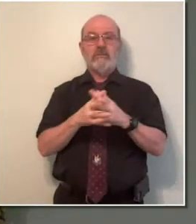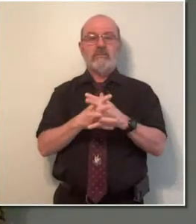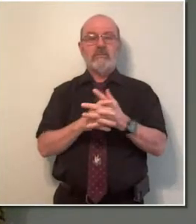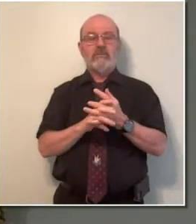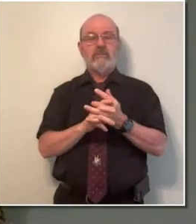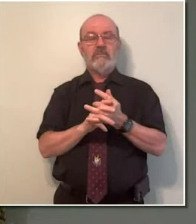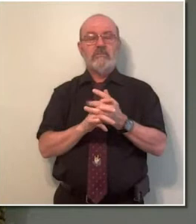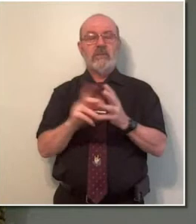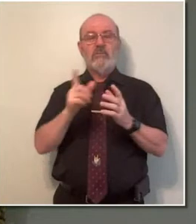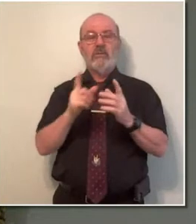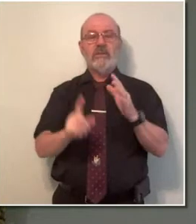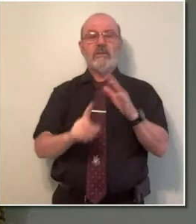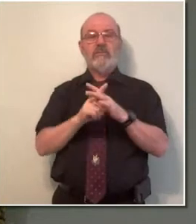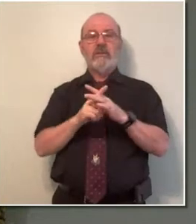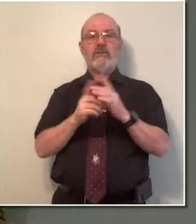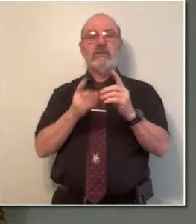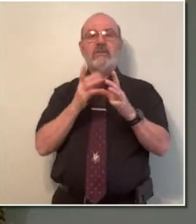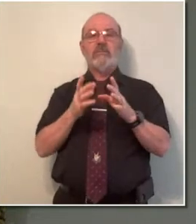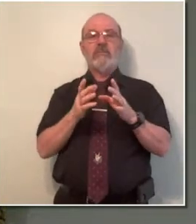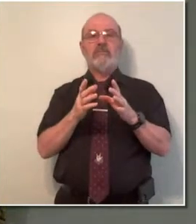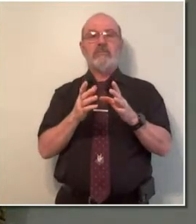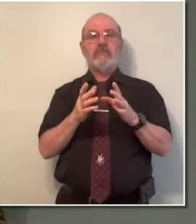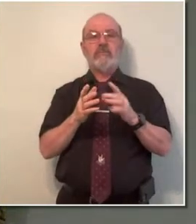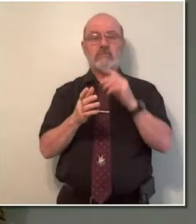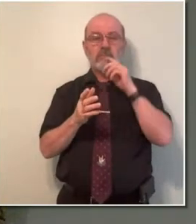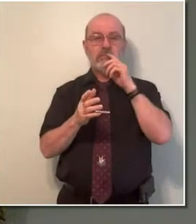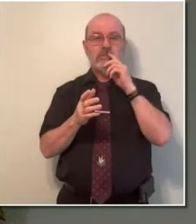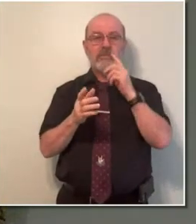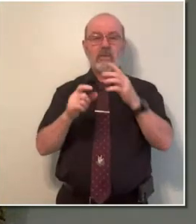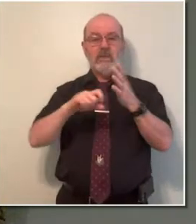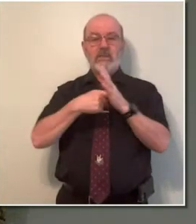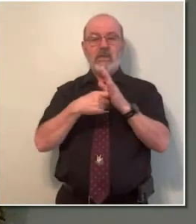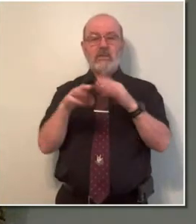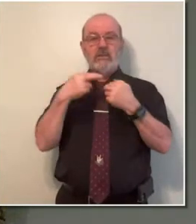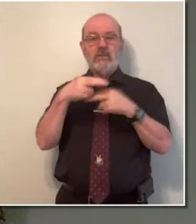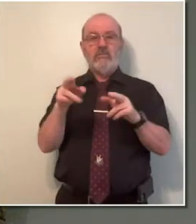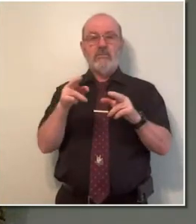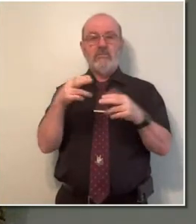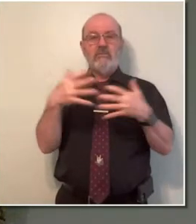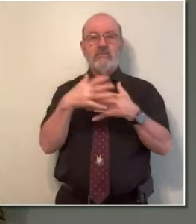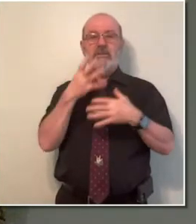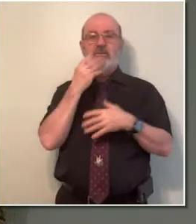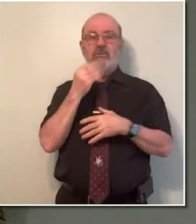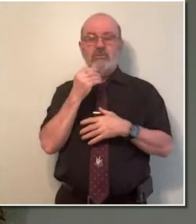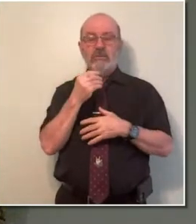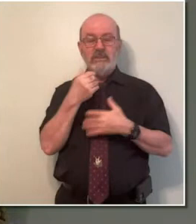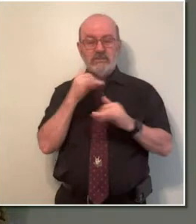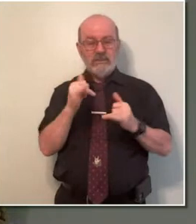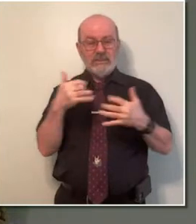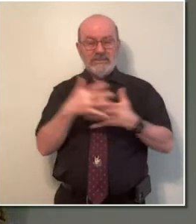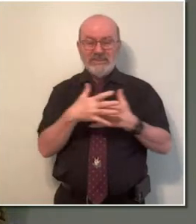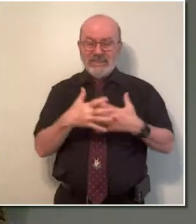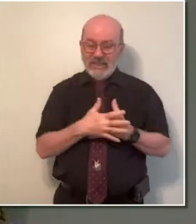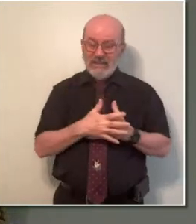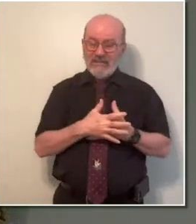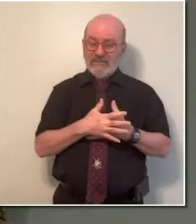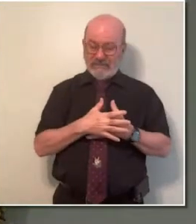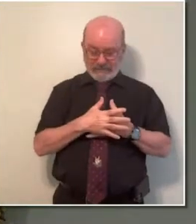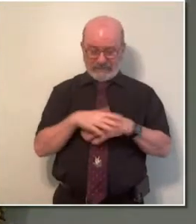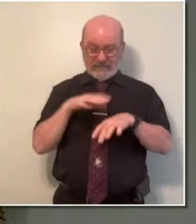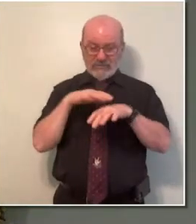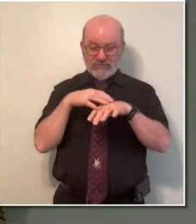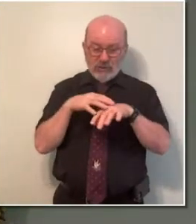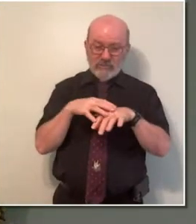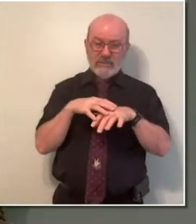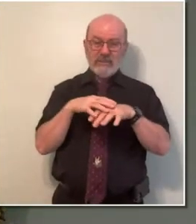appear to the disciples? He appeared to them locked in a room for fear of the Jews. They were still scared. They were still nervous. They were still